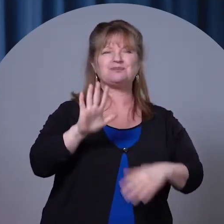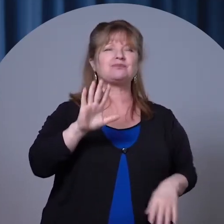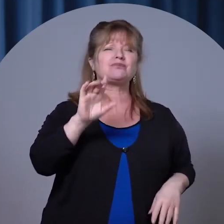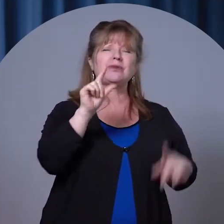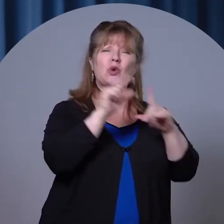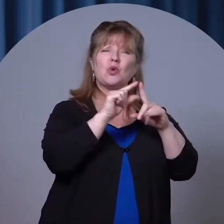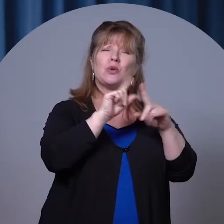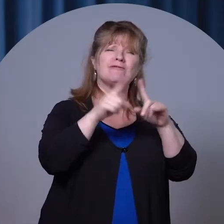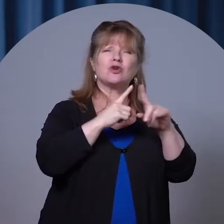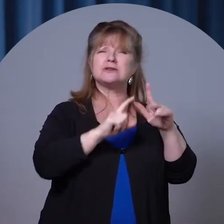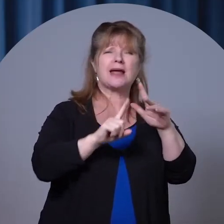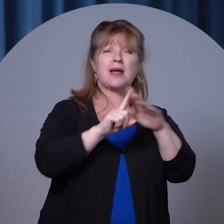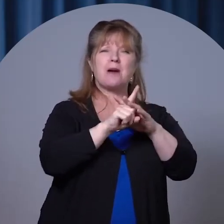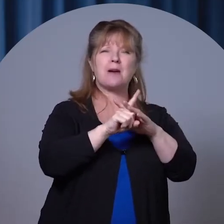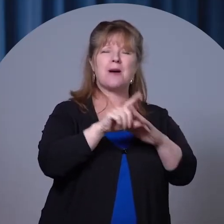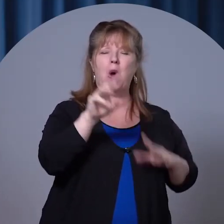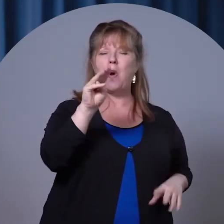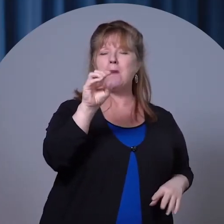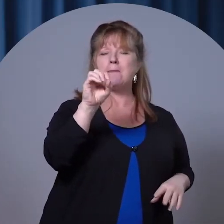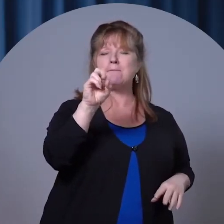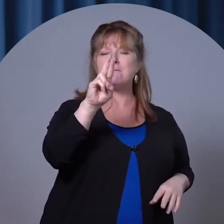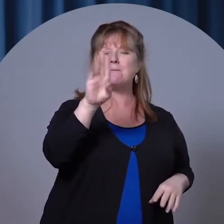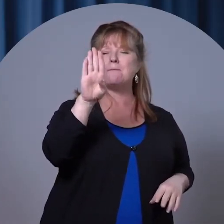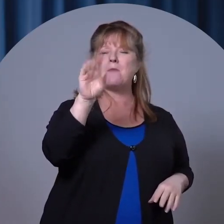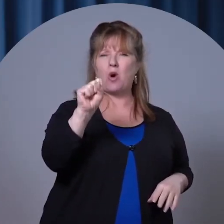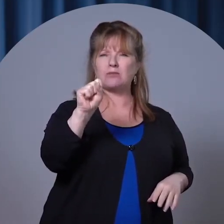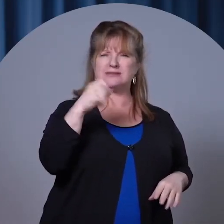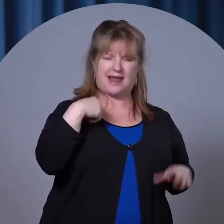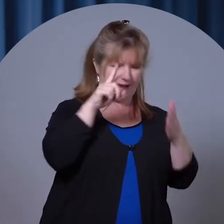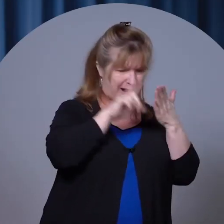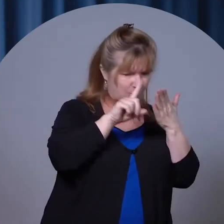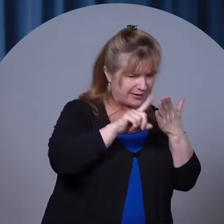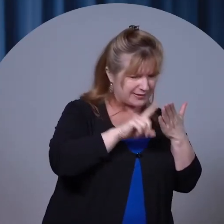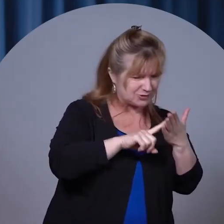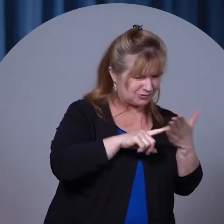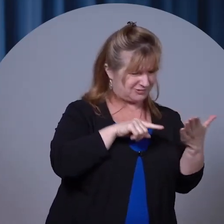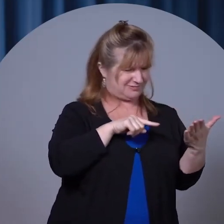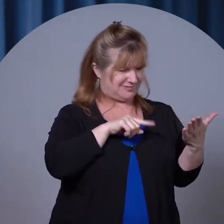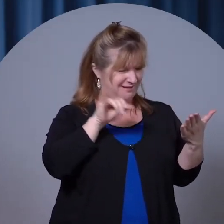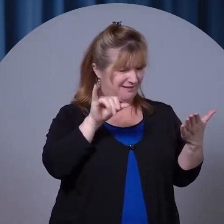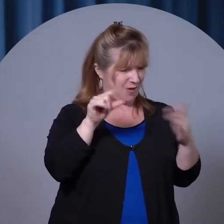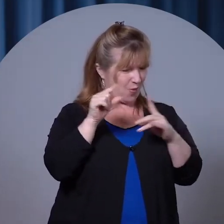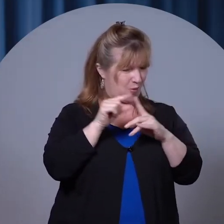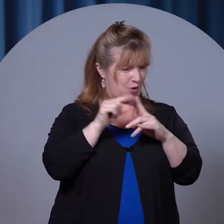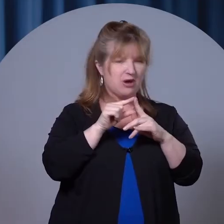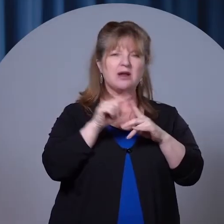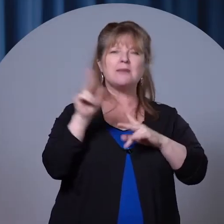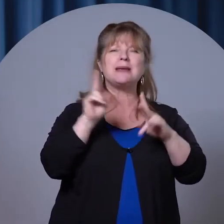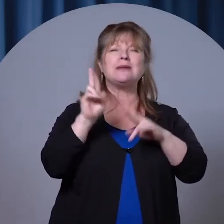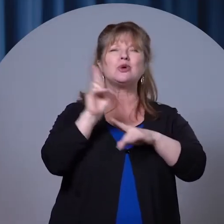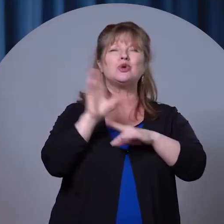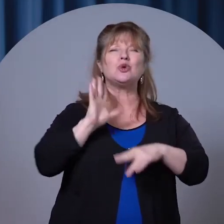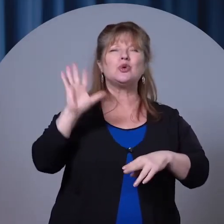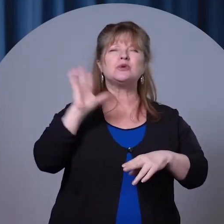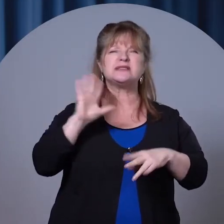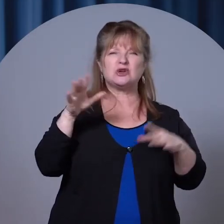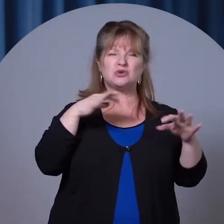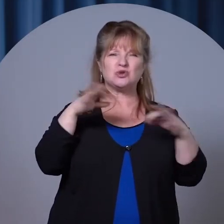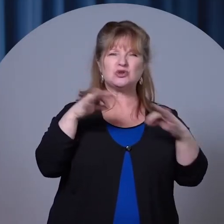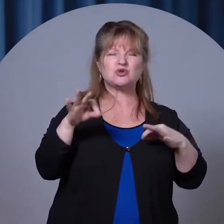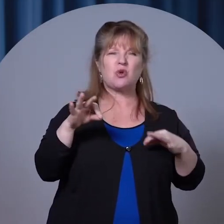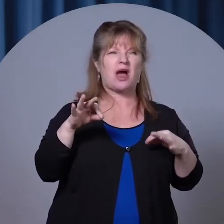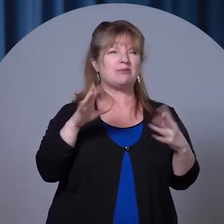community are dedicated and thoughtful and creative people already working to reimagine what Spokane can be.